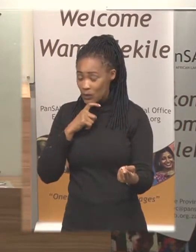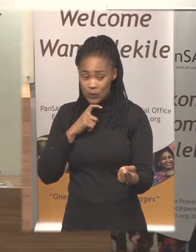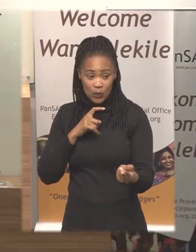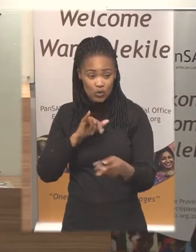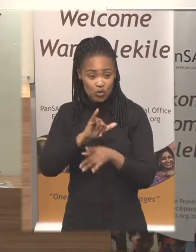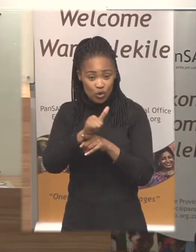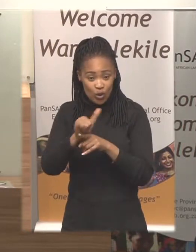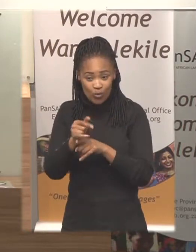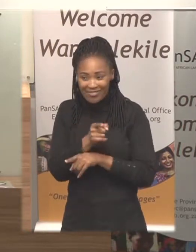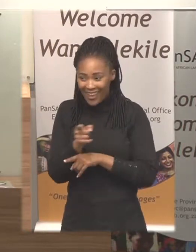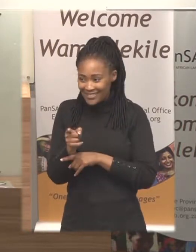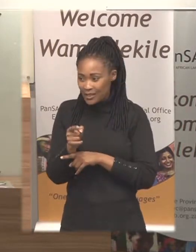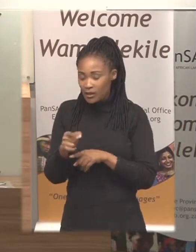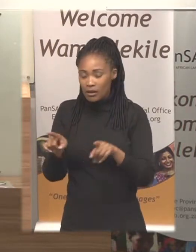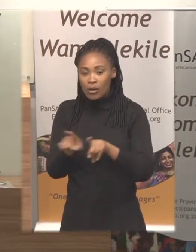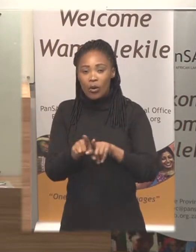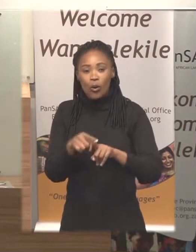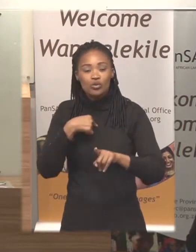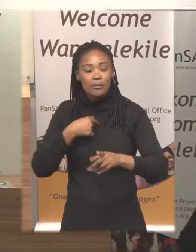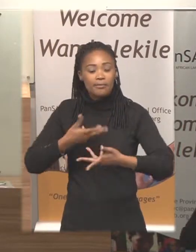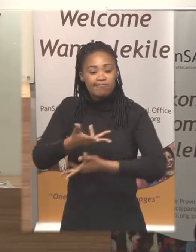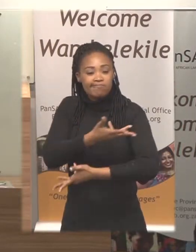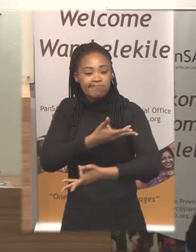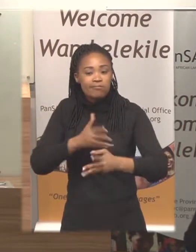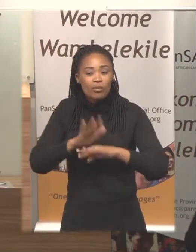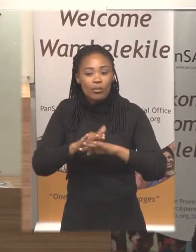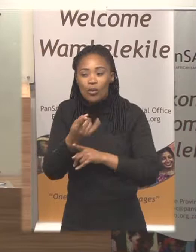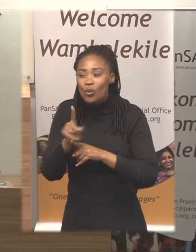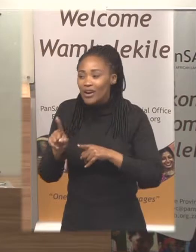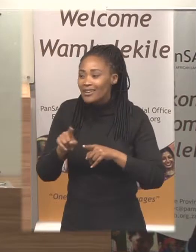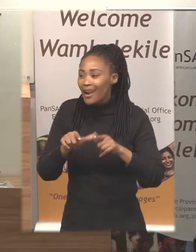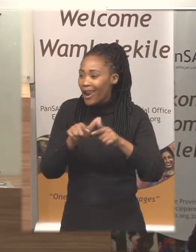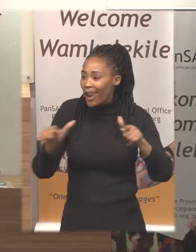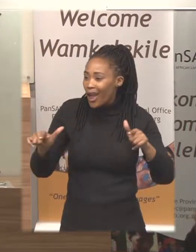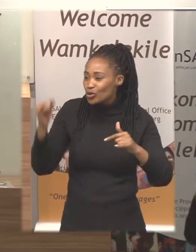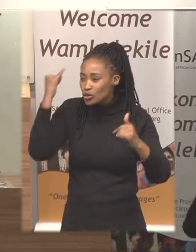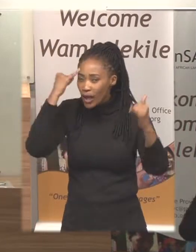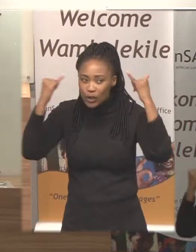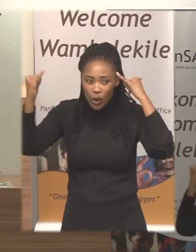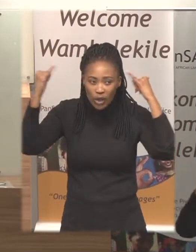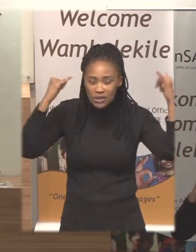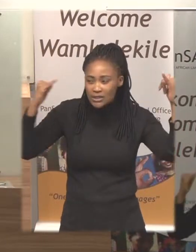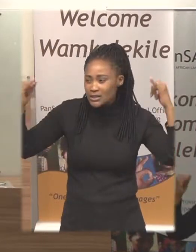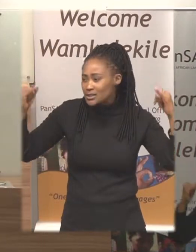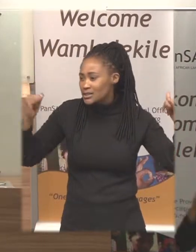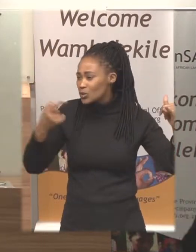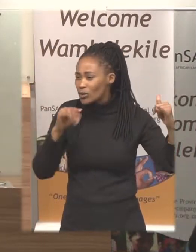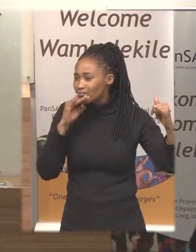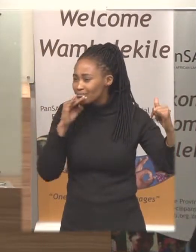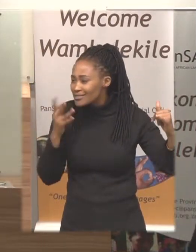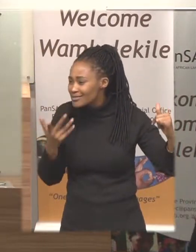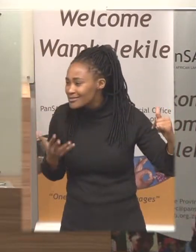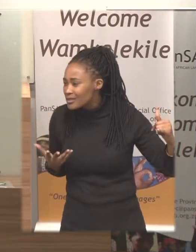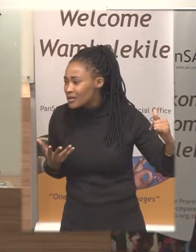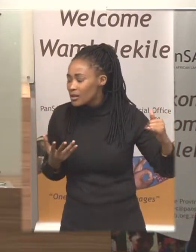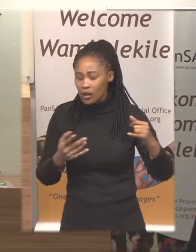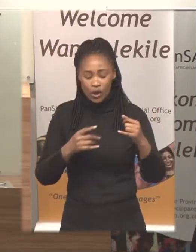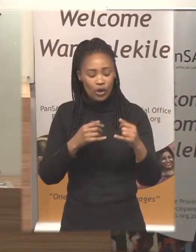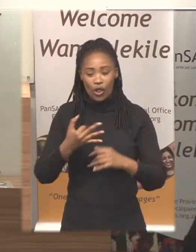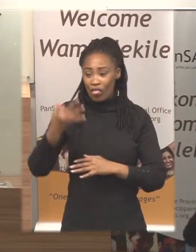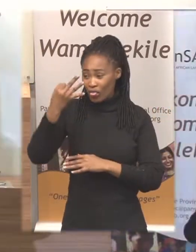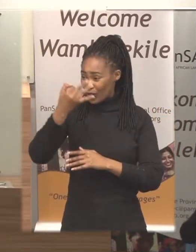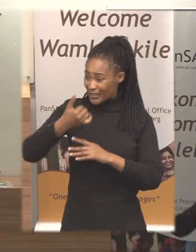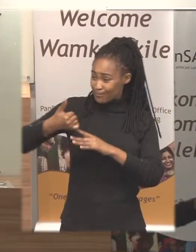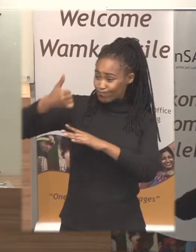then from there, I'm going to talk about language ideologies and what those are, and the three